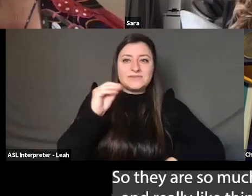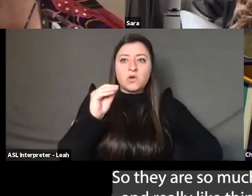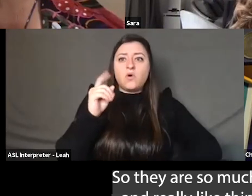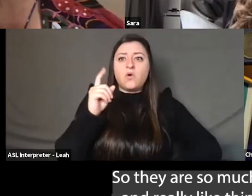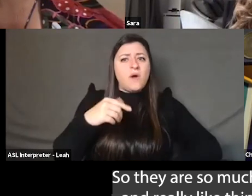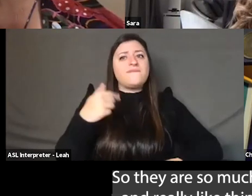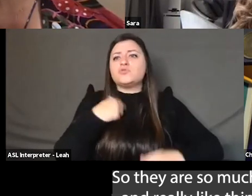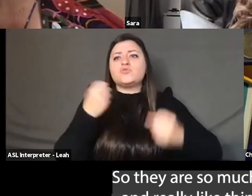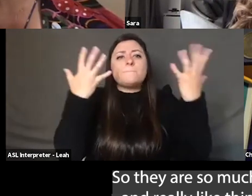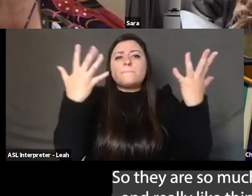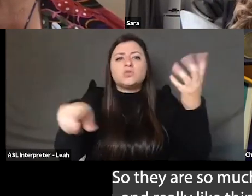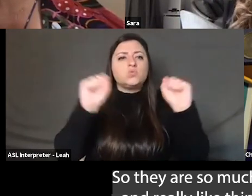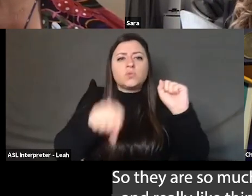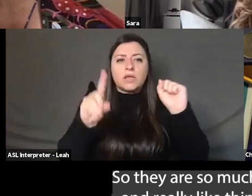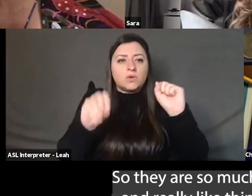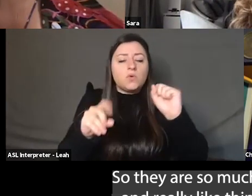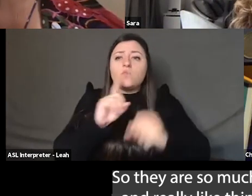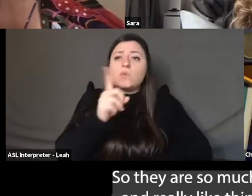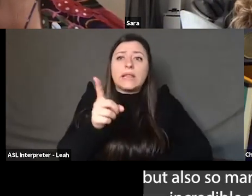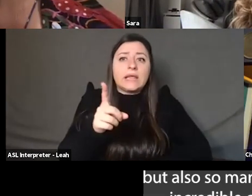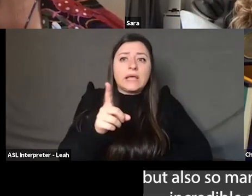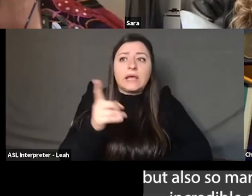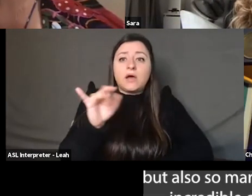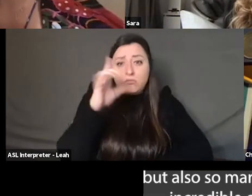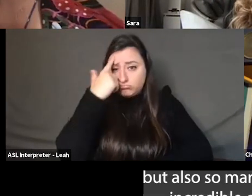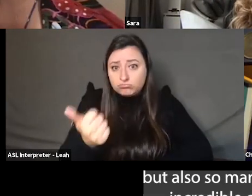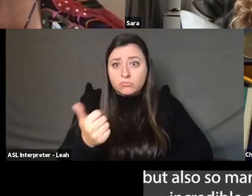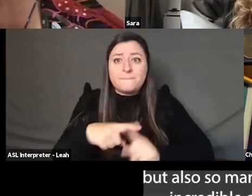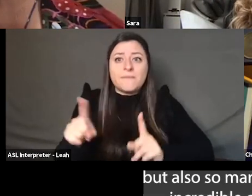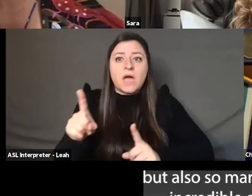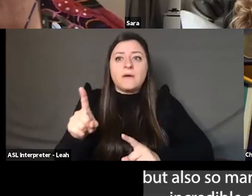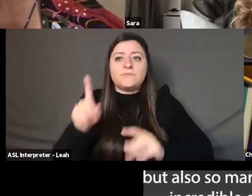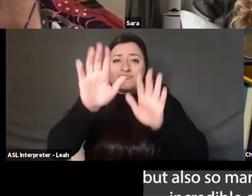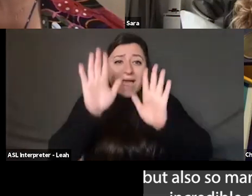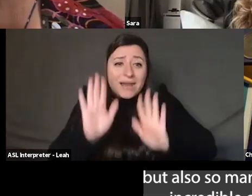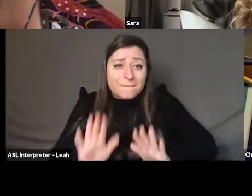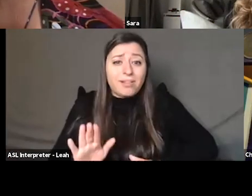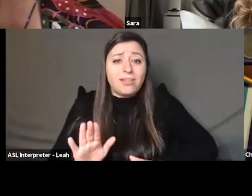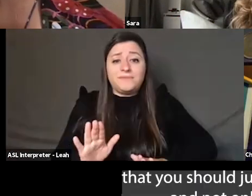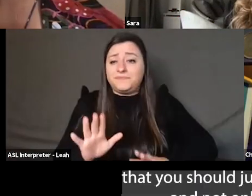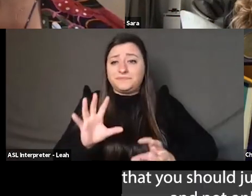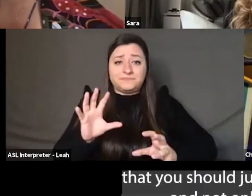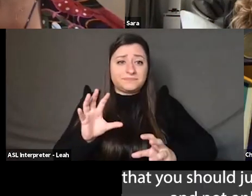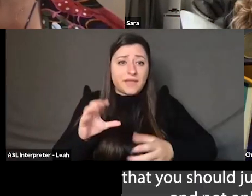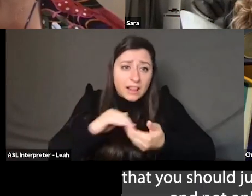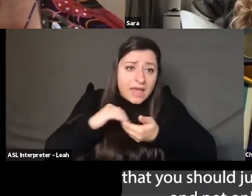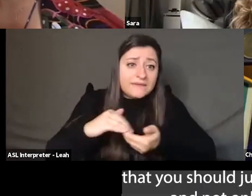are so much that you can do, and really like things on your own, but also so many incredible, incredible collectives that you should just join and help,